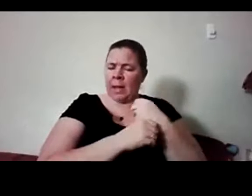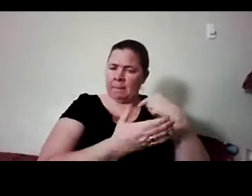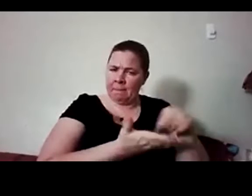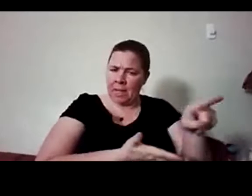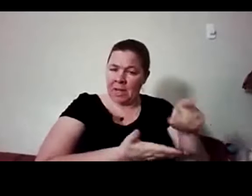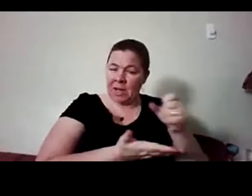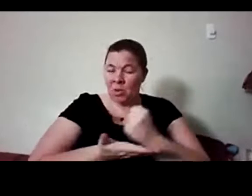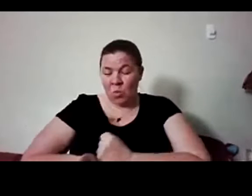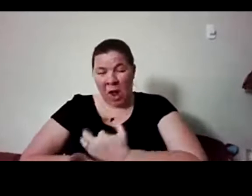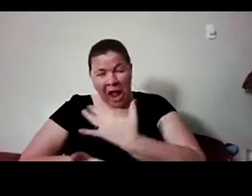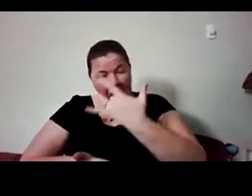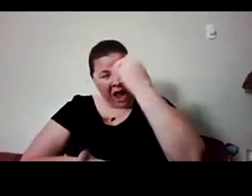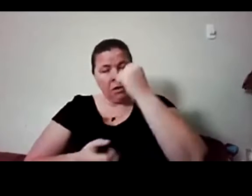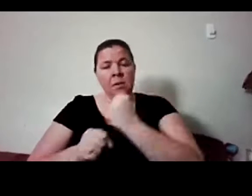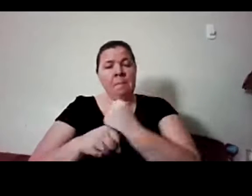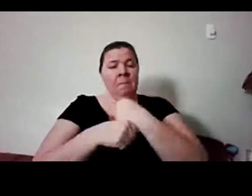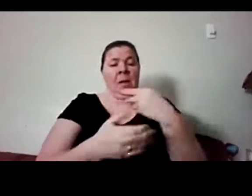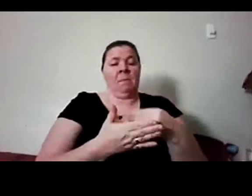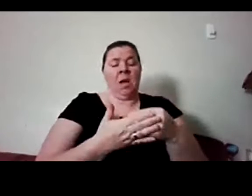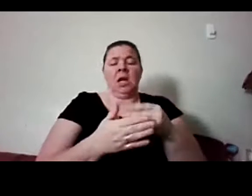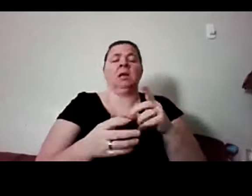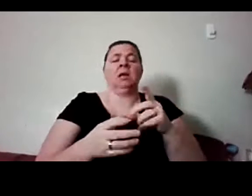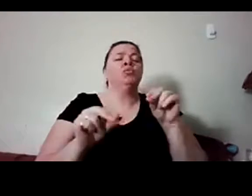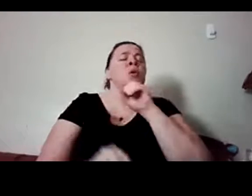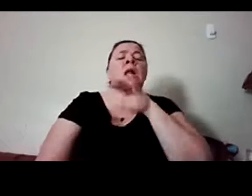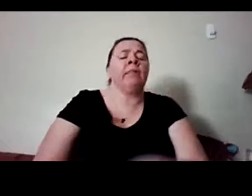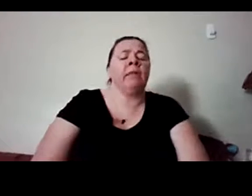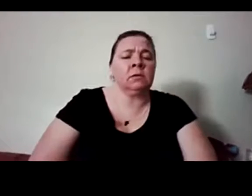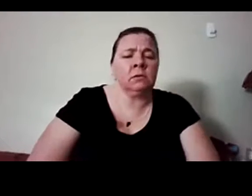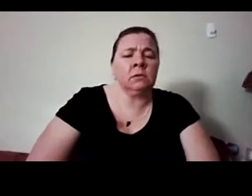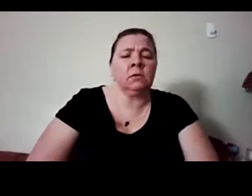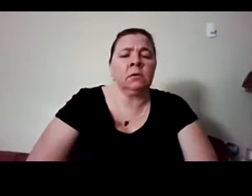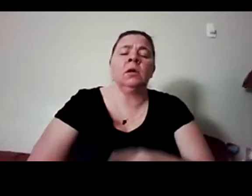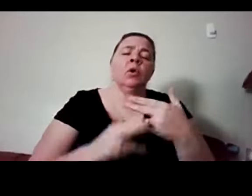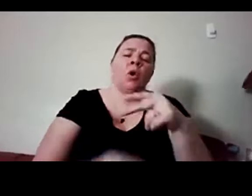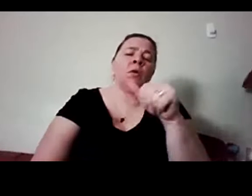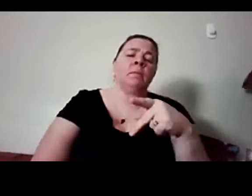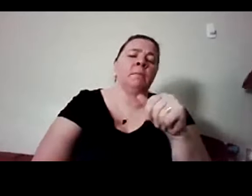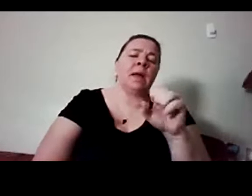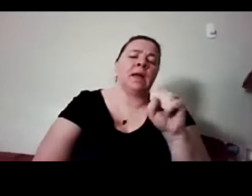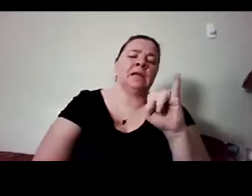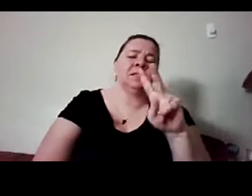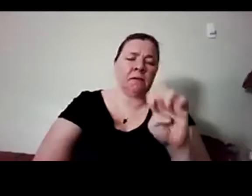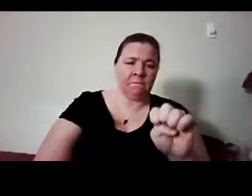on the other hand, make money passively. So we call it passive residual income. And this is the kind of